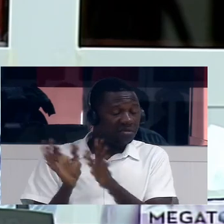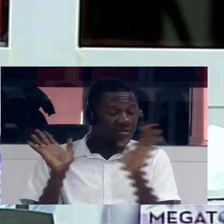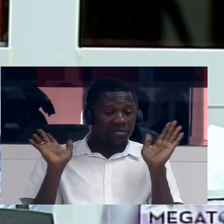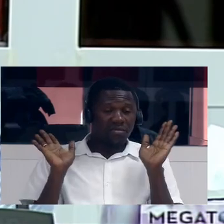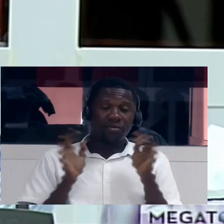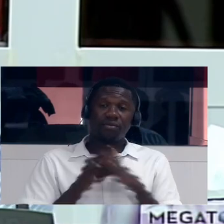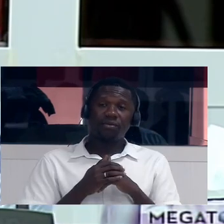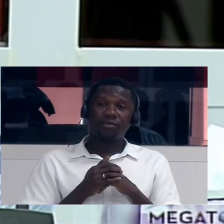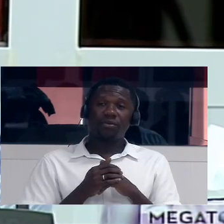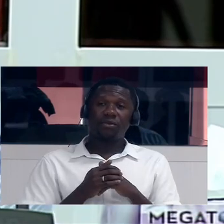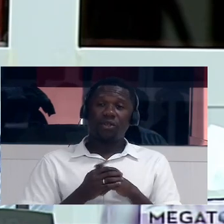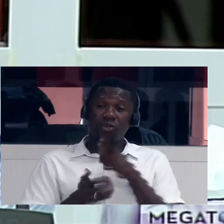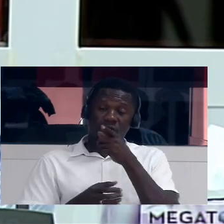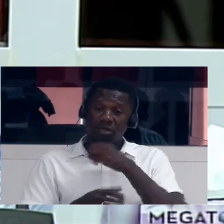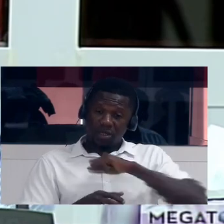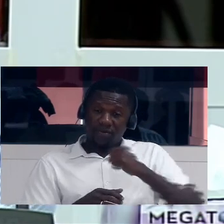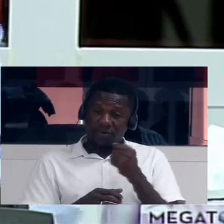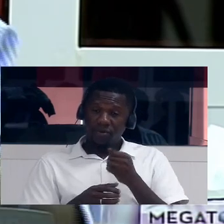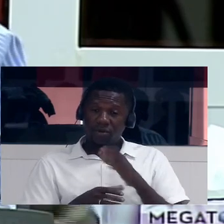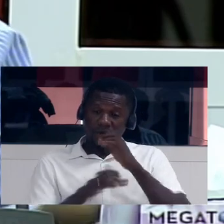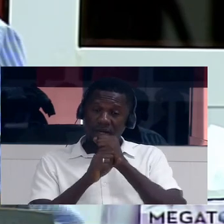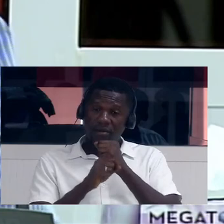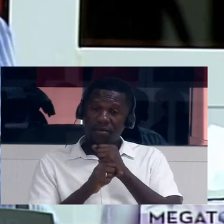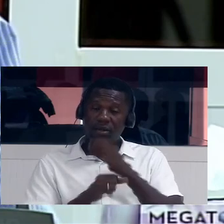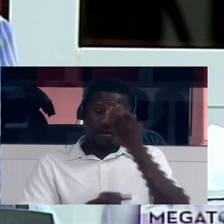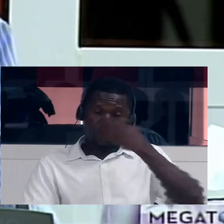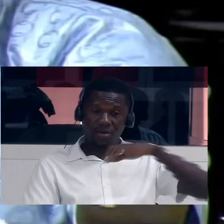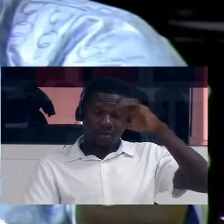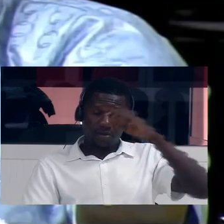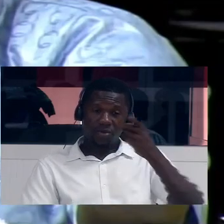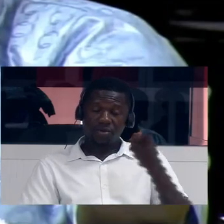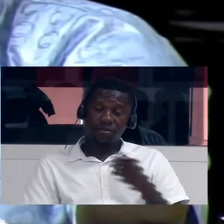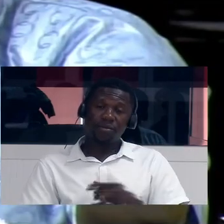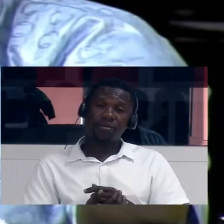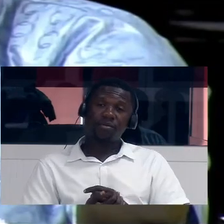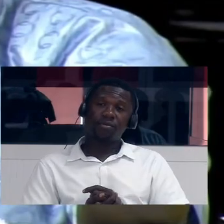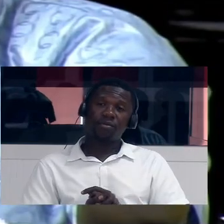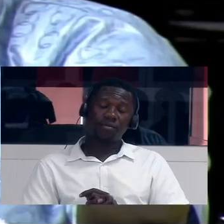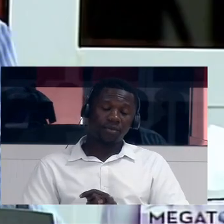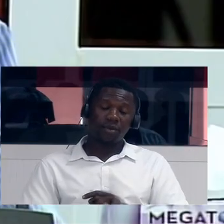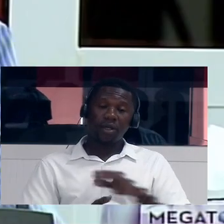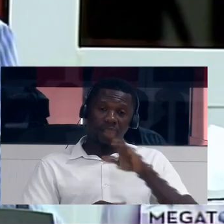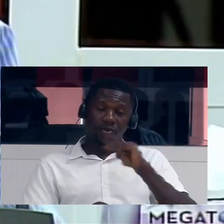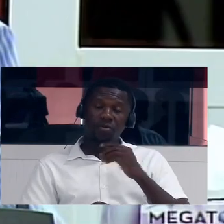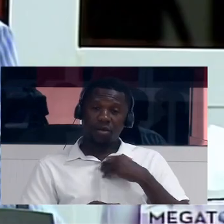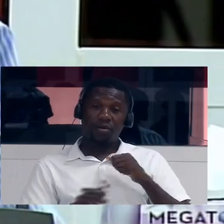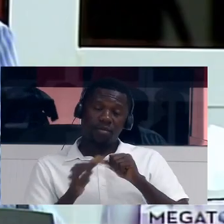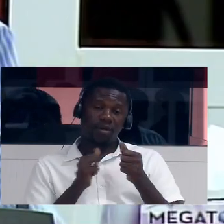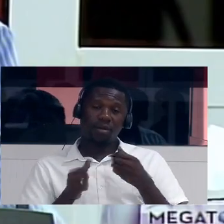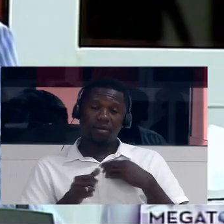So you would refuse to help the commission explaining... I've done my best. I've done my best, and I was expecting